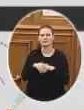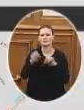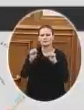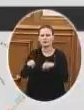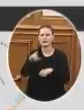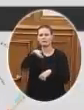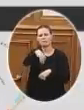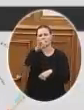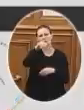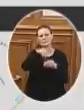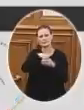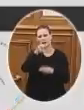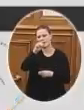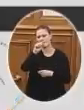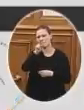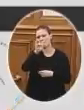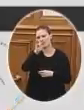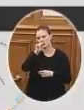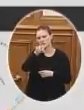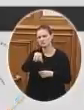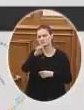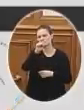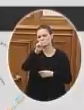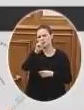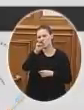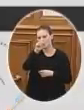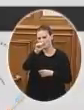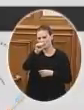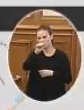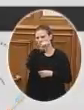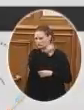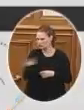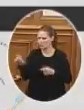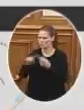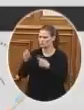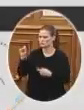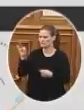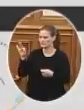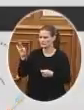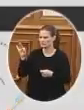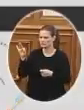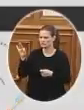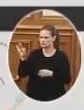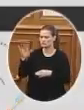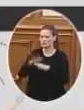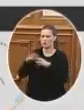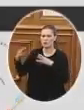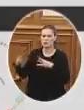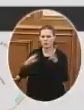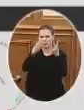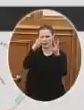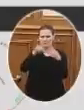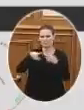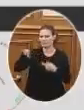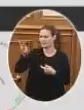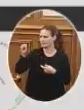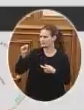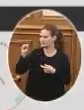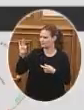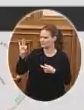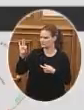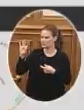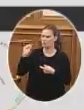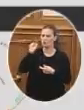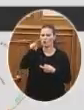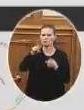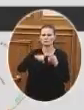Marin and Sonoma, drop them off in San Francisco on the way into town. On the way out, they pick up the commuters. They don't drop them off in San Francisco. They